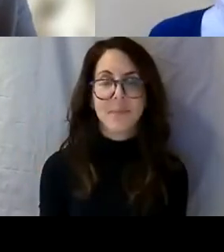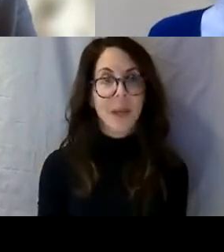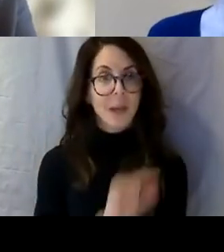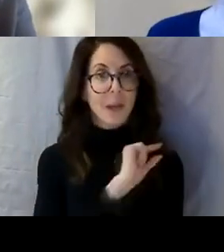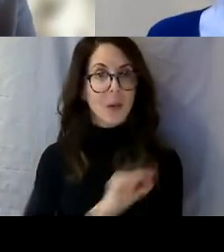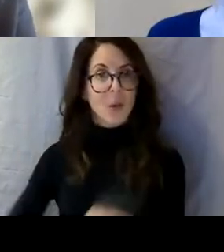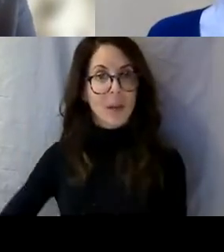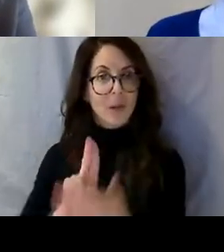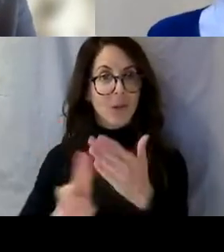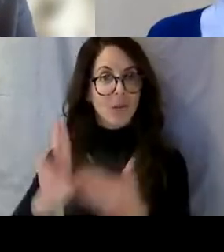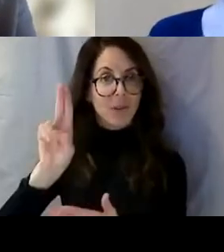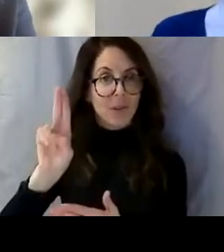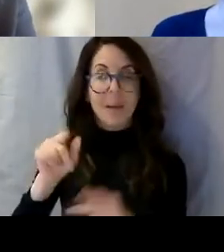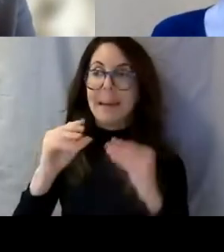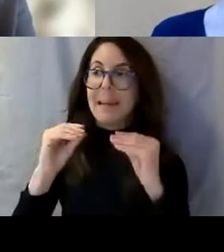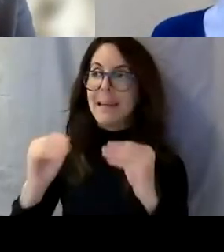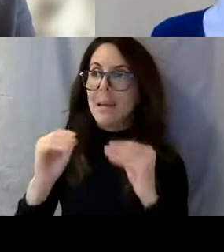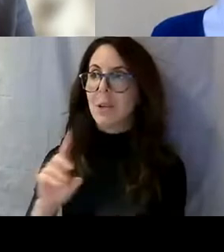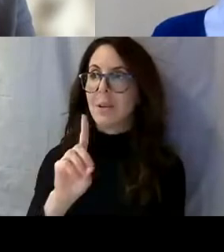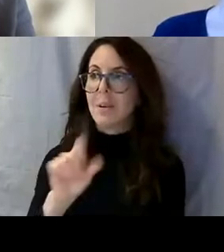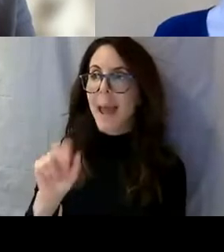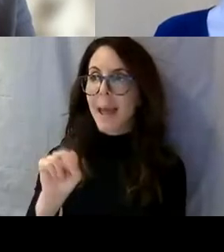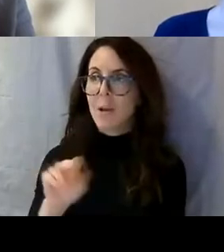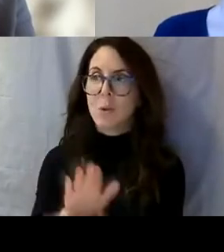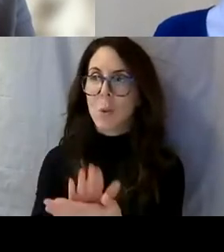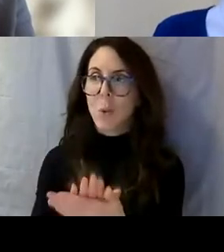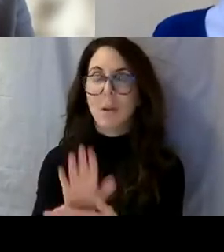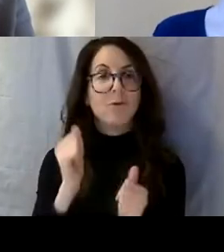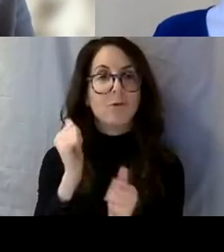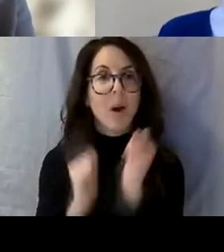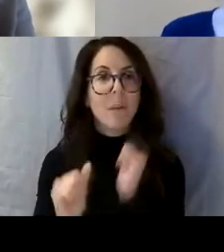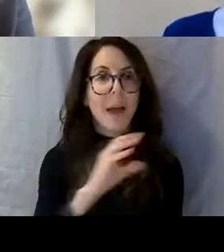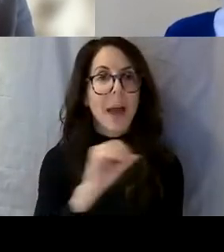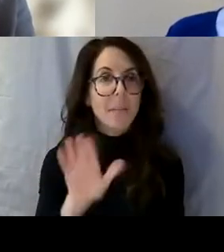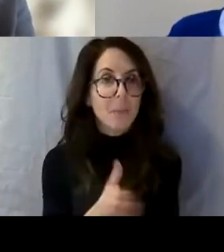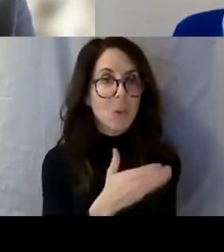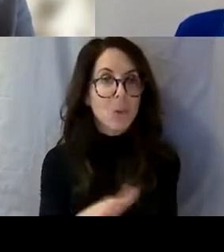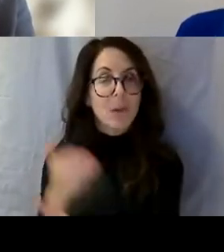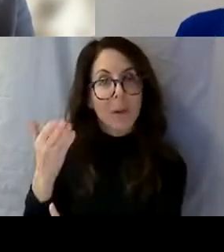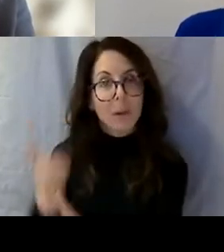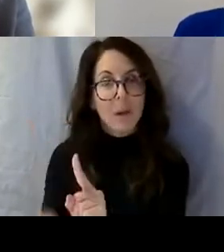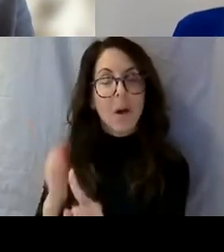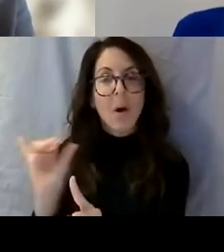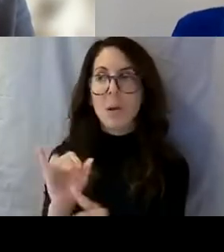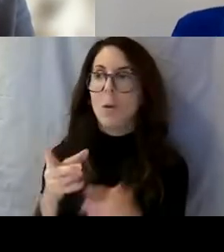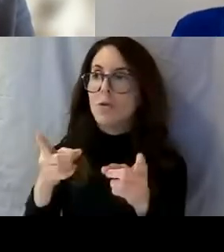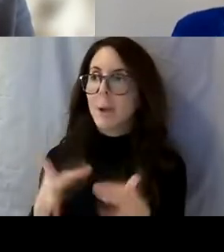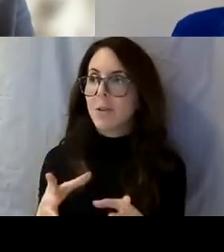University, teaching in the Dan School of Drama and Music. He's also director